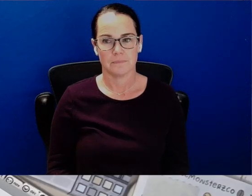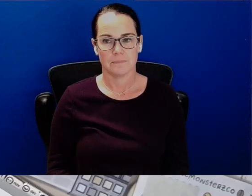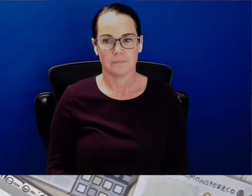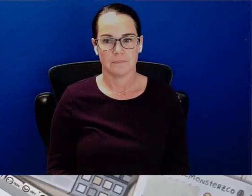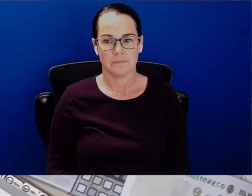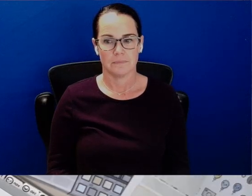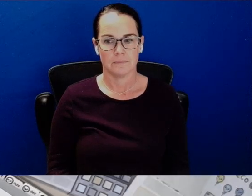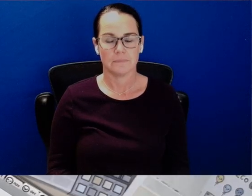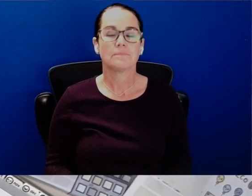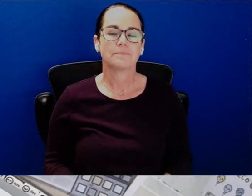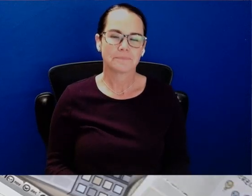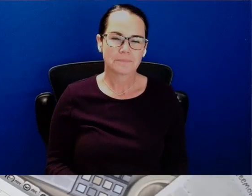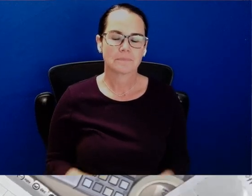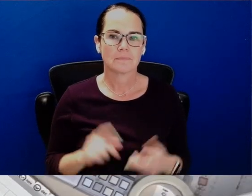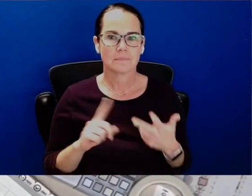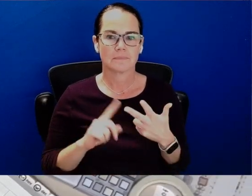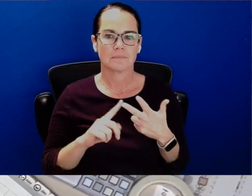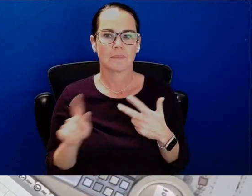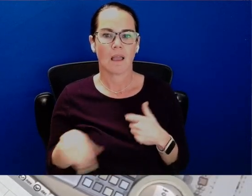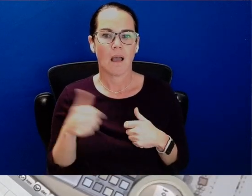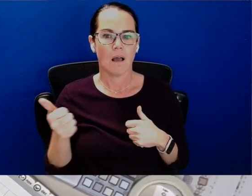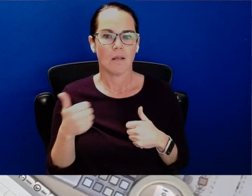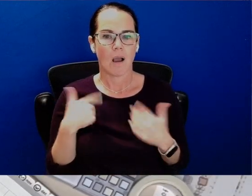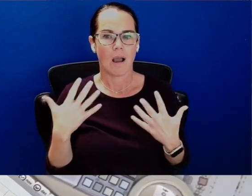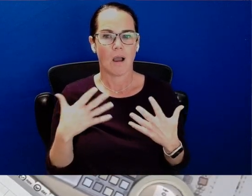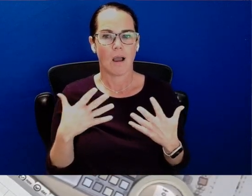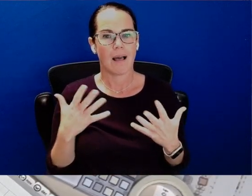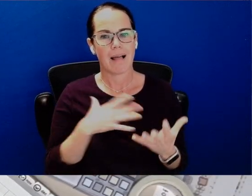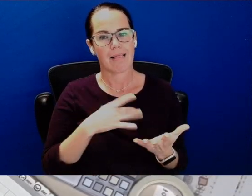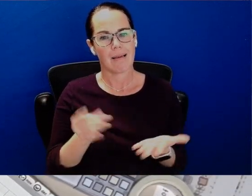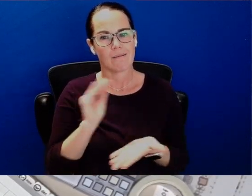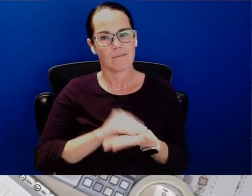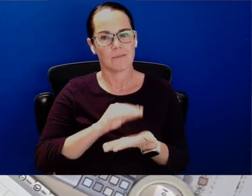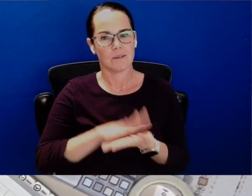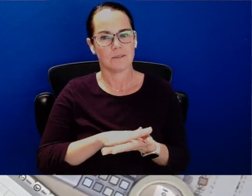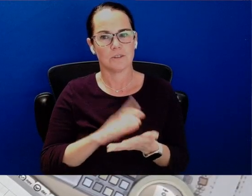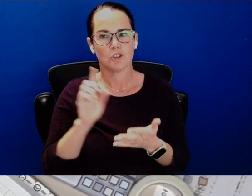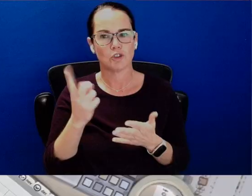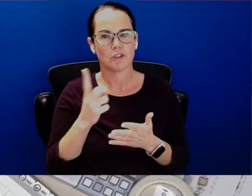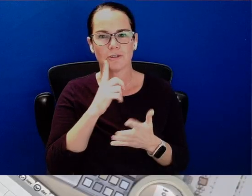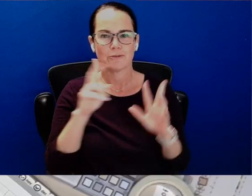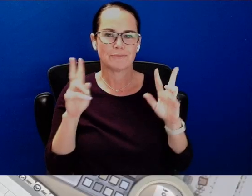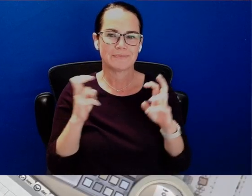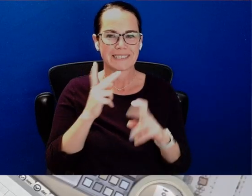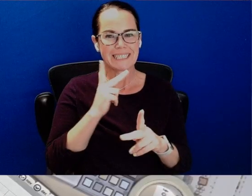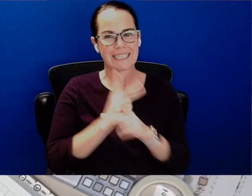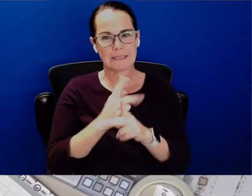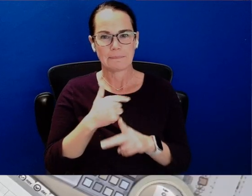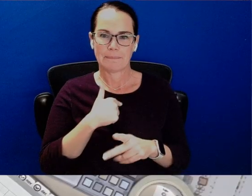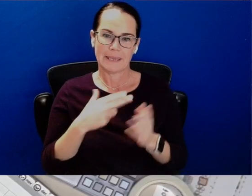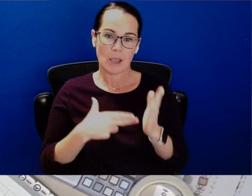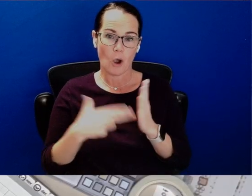Okay. Another thing that I like to put down in my planner is just to kind of keep me honest,